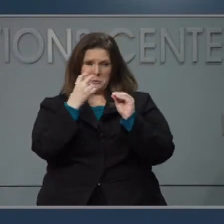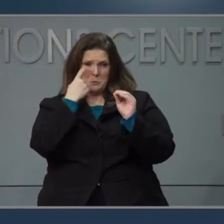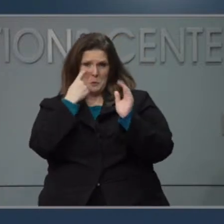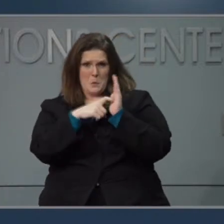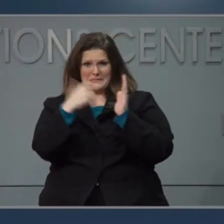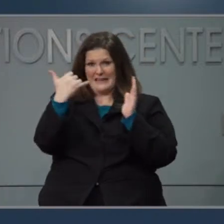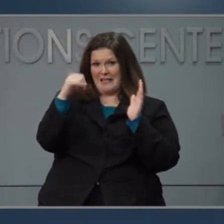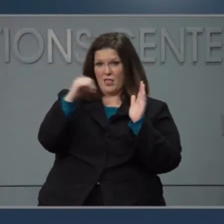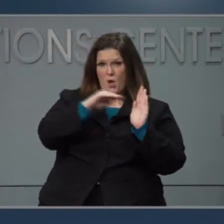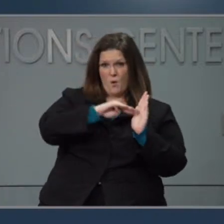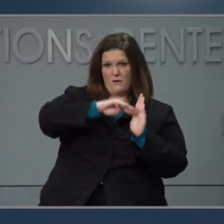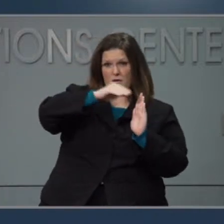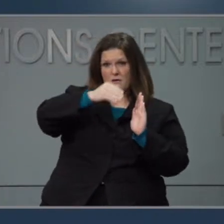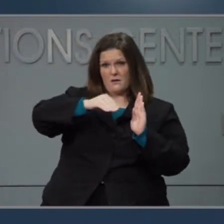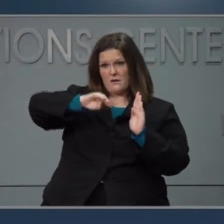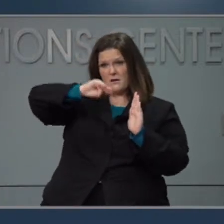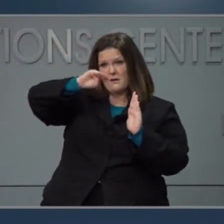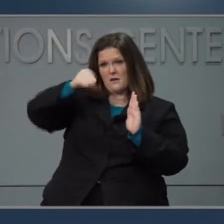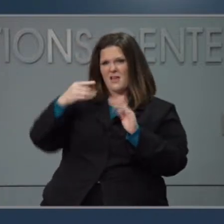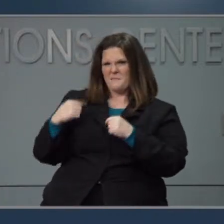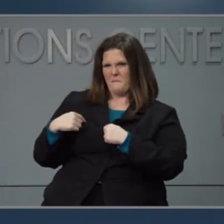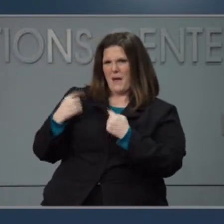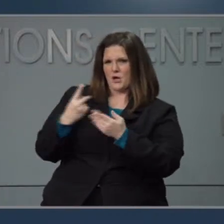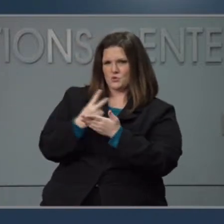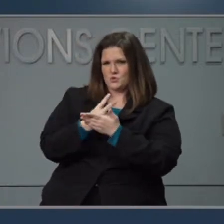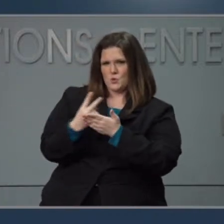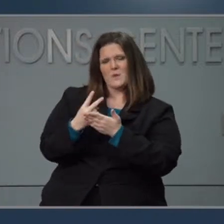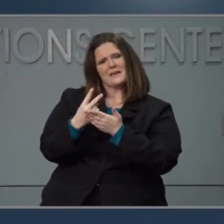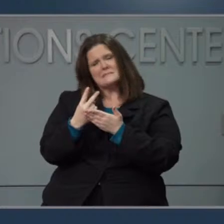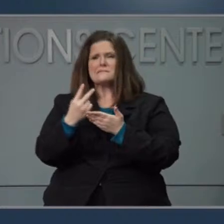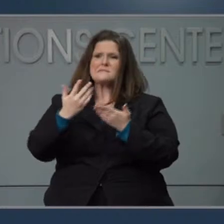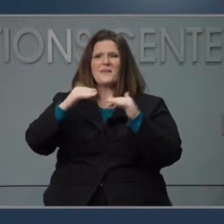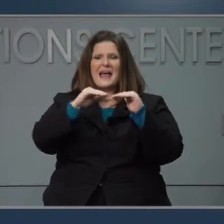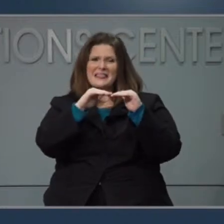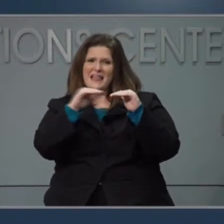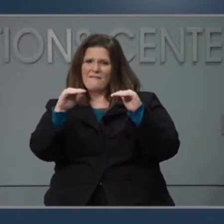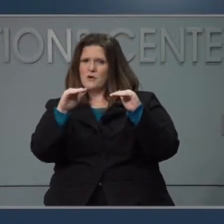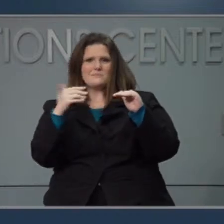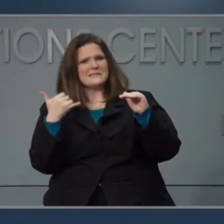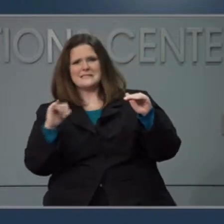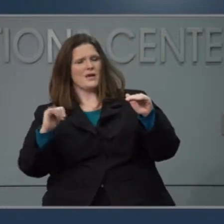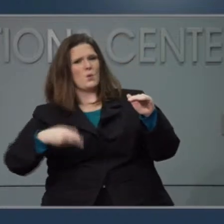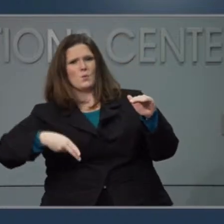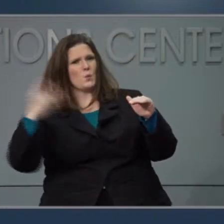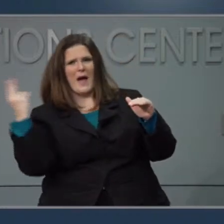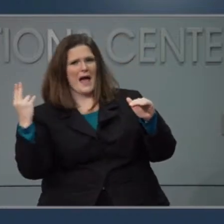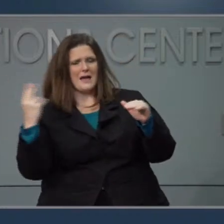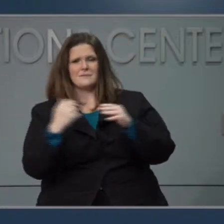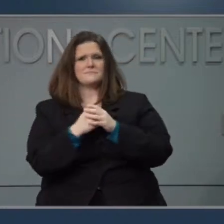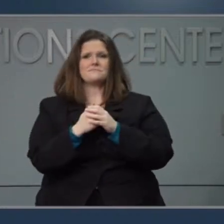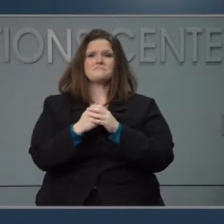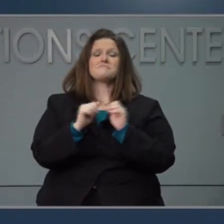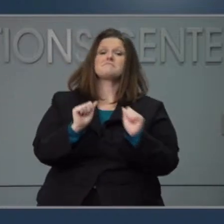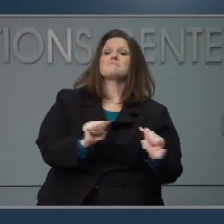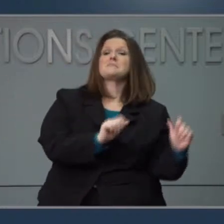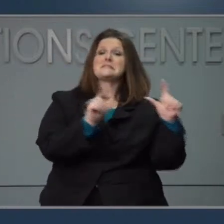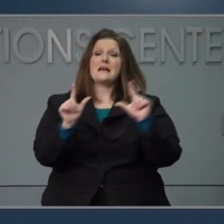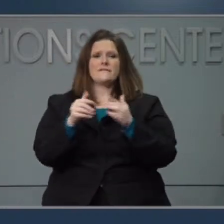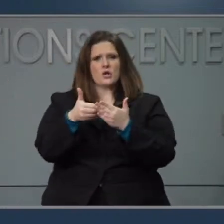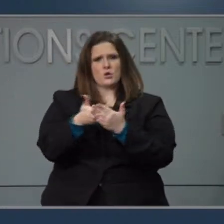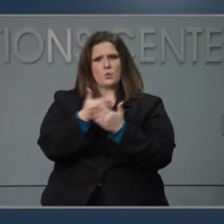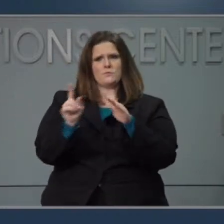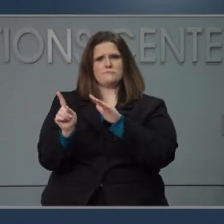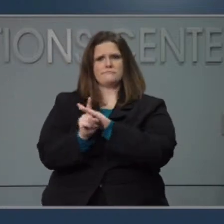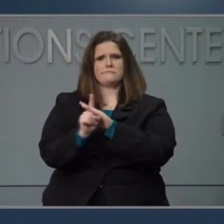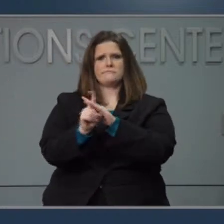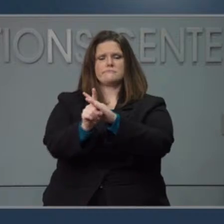it is overall level and still too high. Next, we look at new cases. This first graph